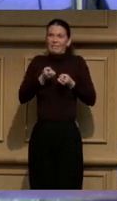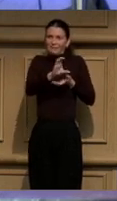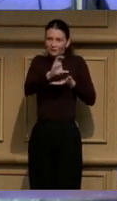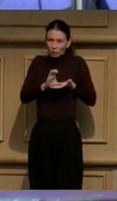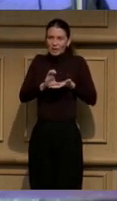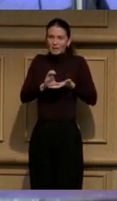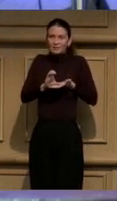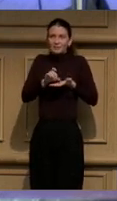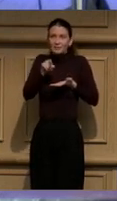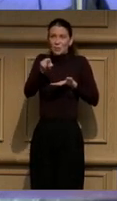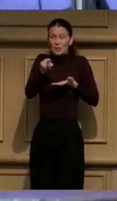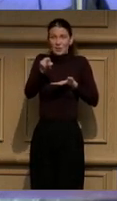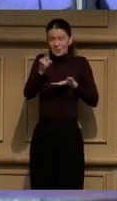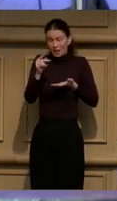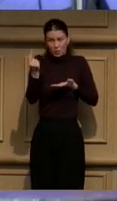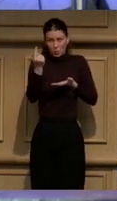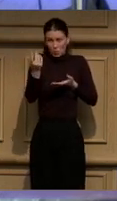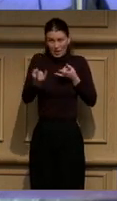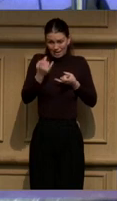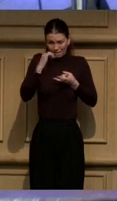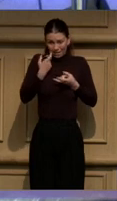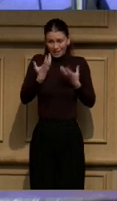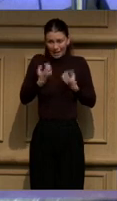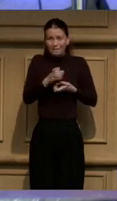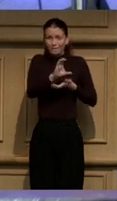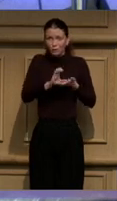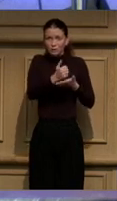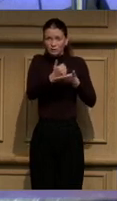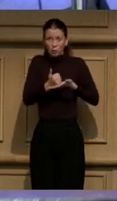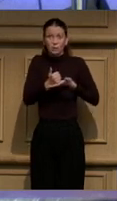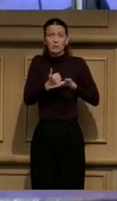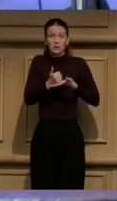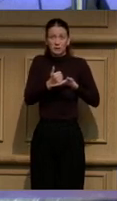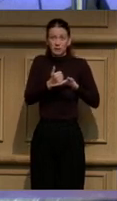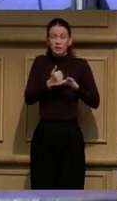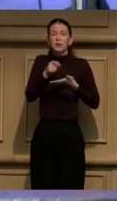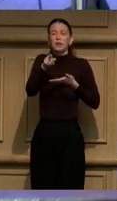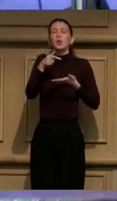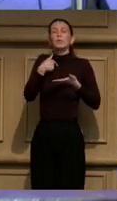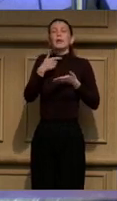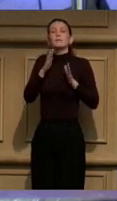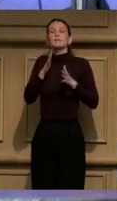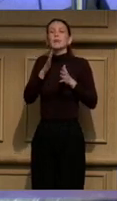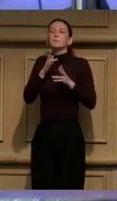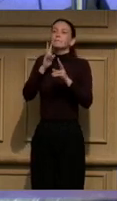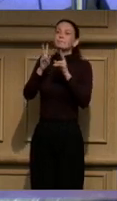work. So I collaborate with the people that they are coming from diaspora background. Mm-hmm.